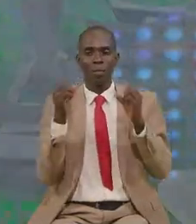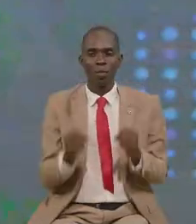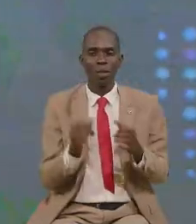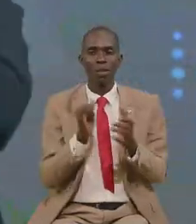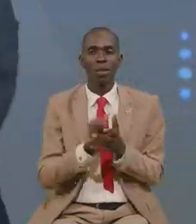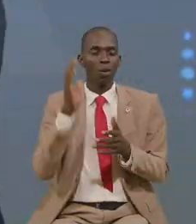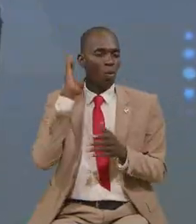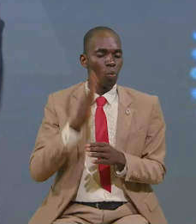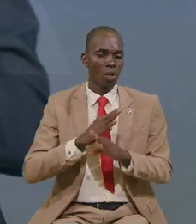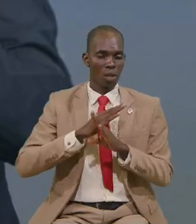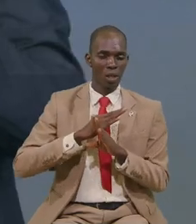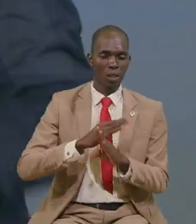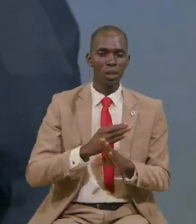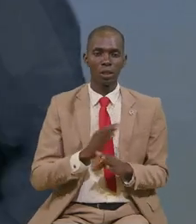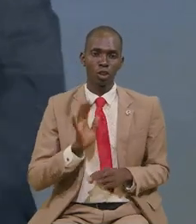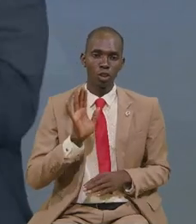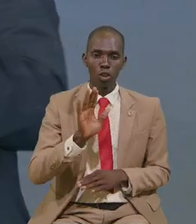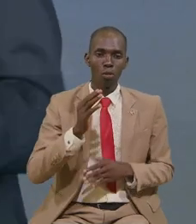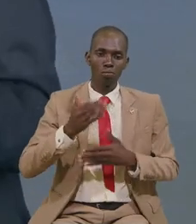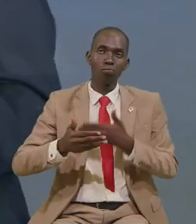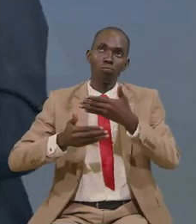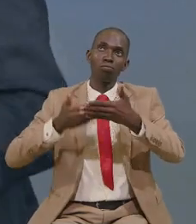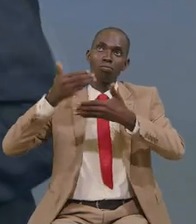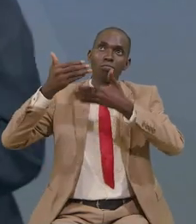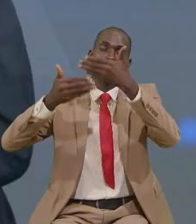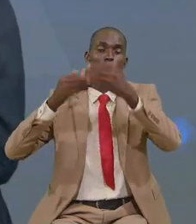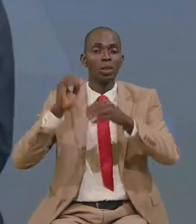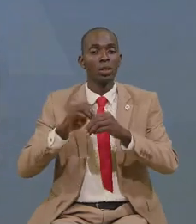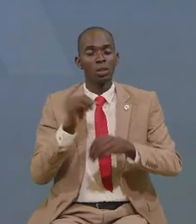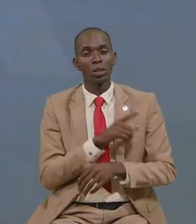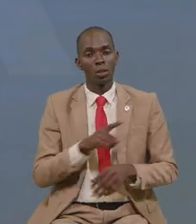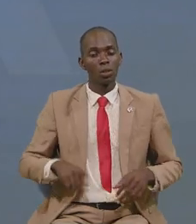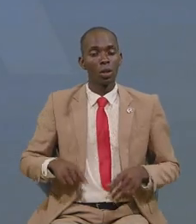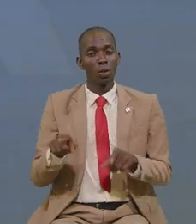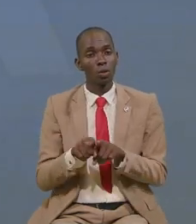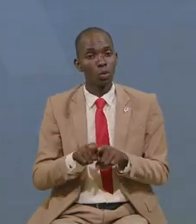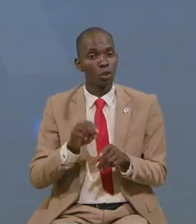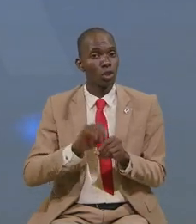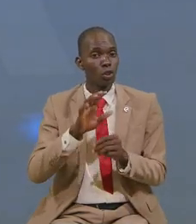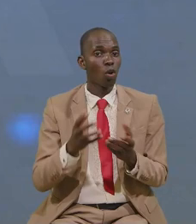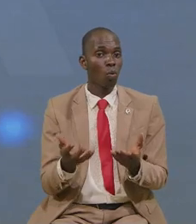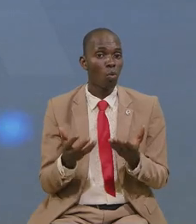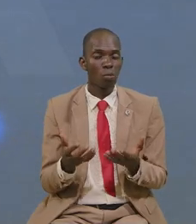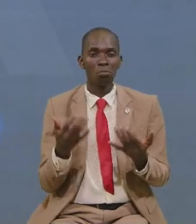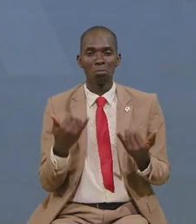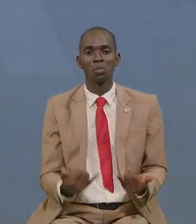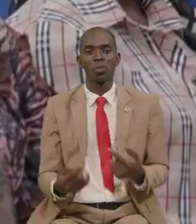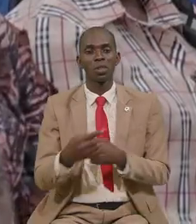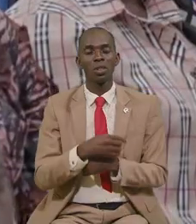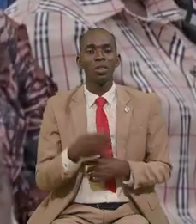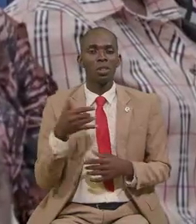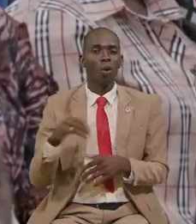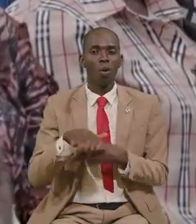your progress in the Lord and progress in your desires, today they will be brought